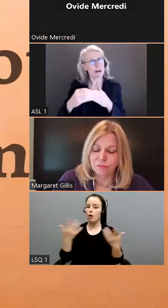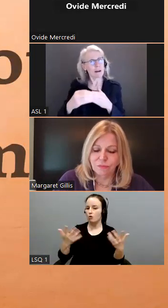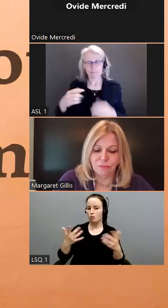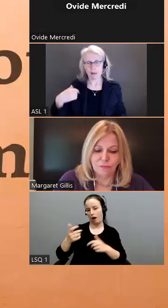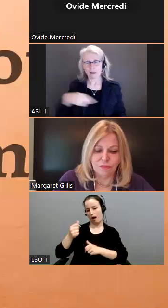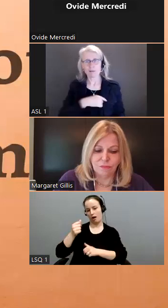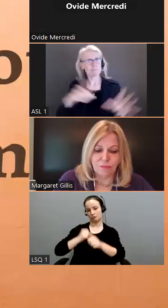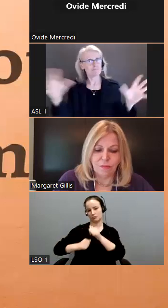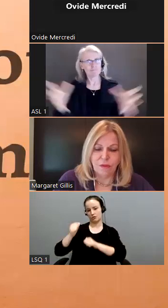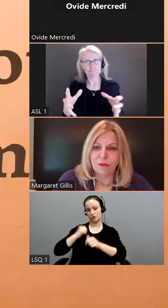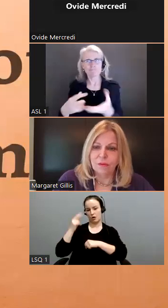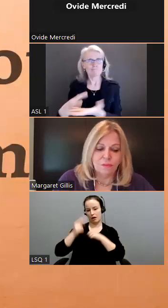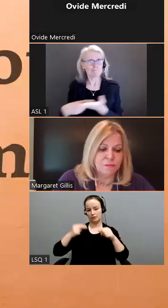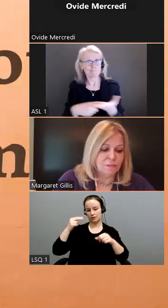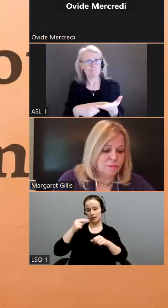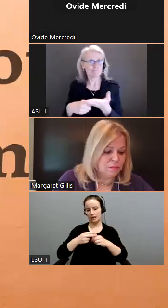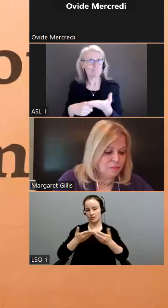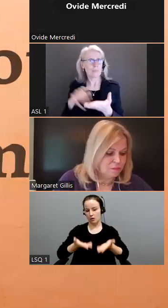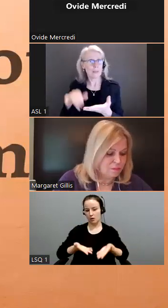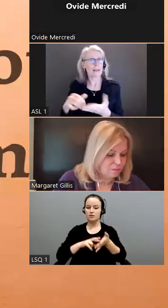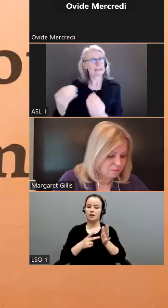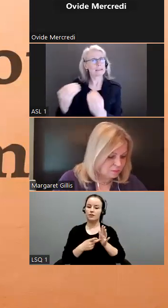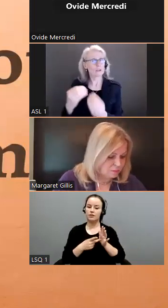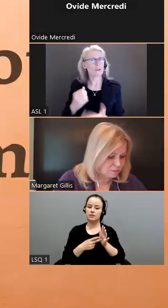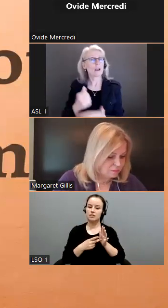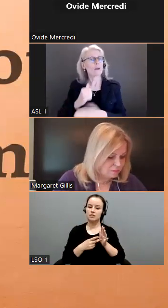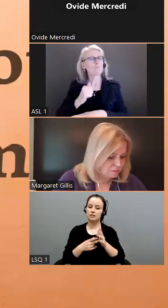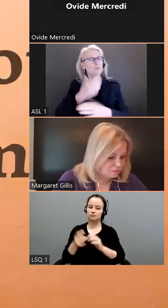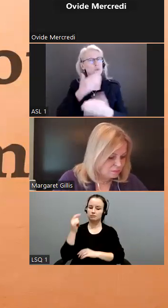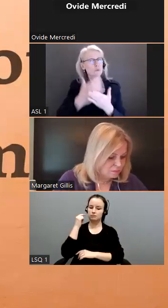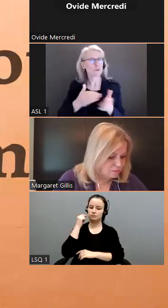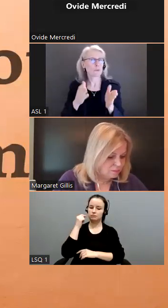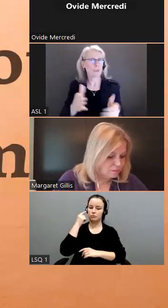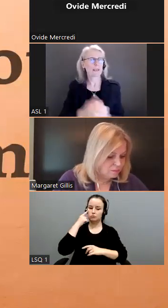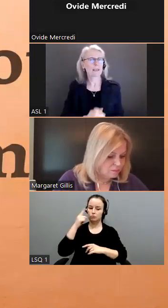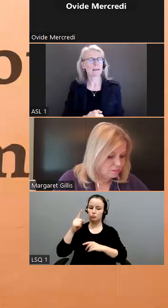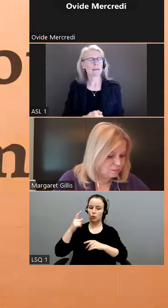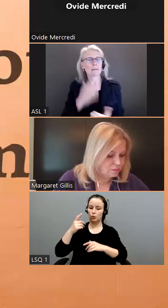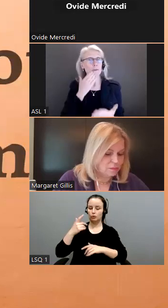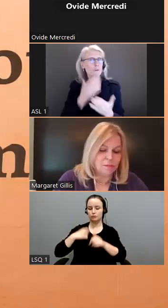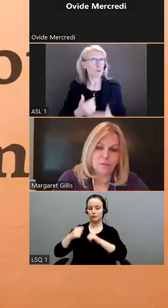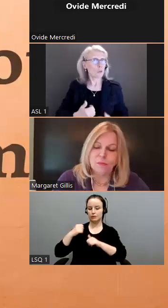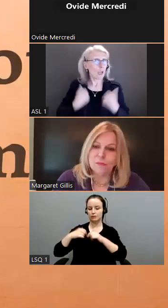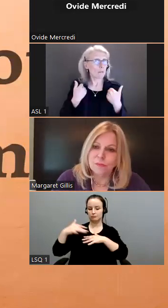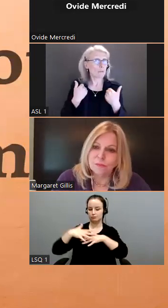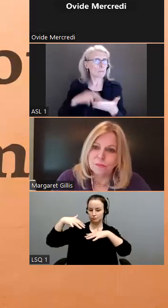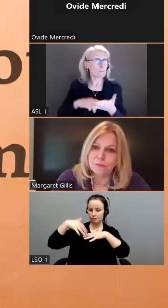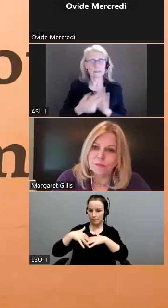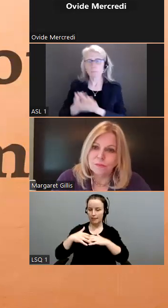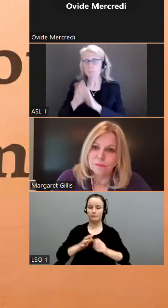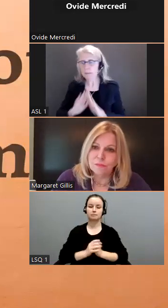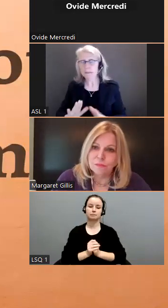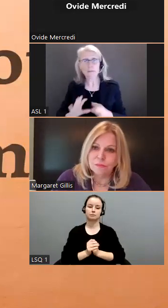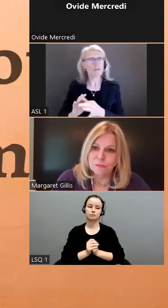everyone together in a good way. Living a good life in peace and harmony